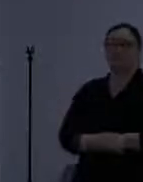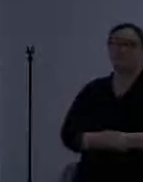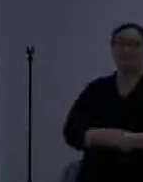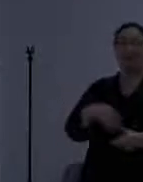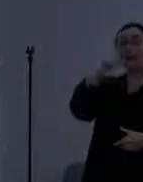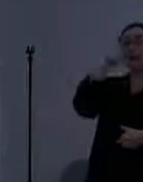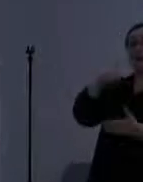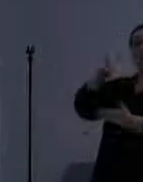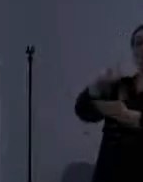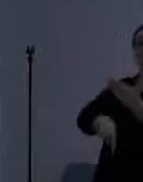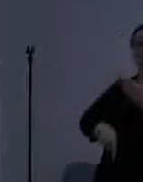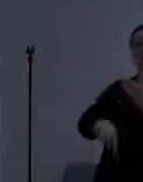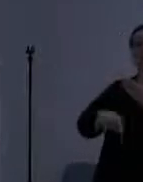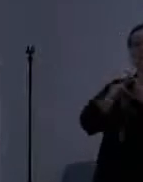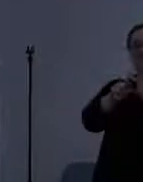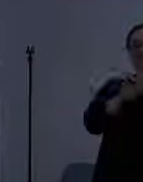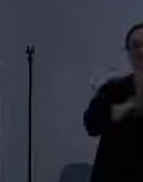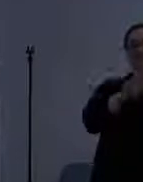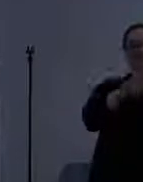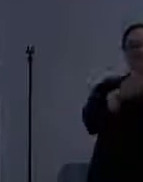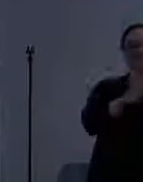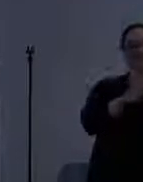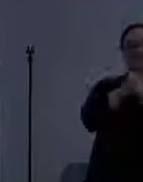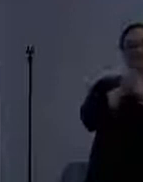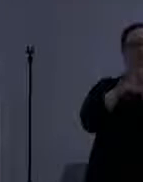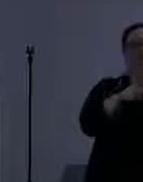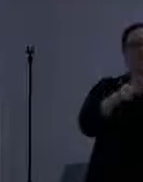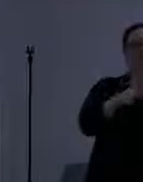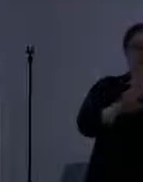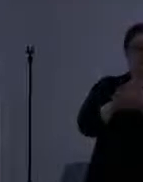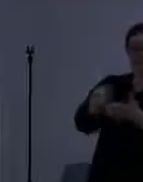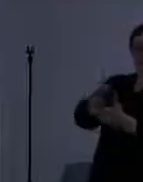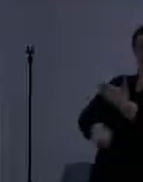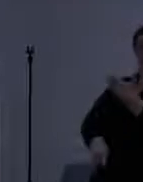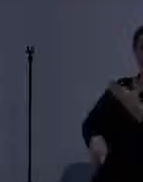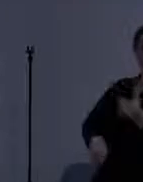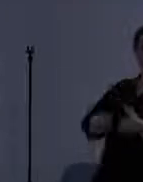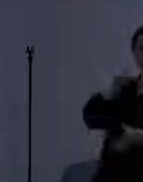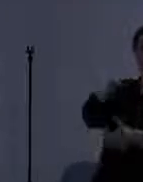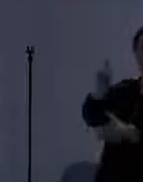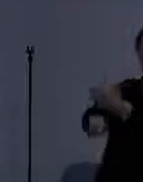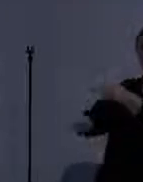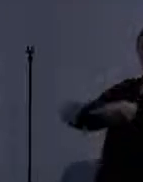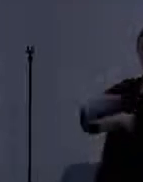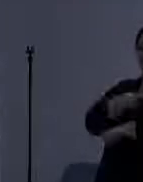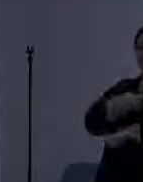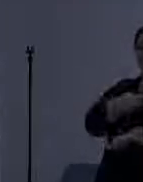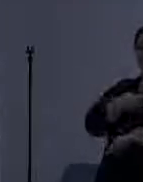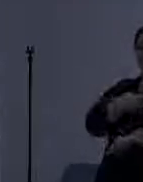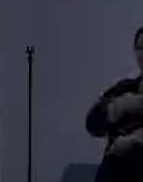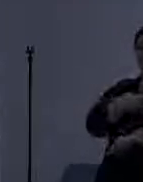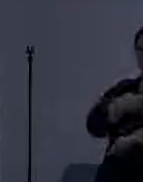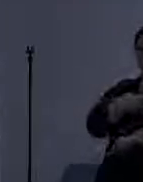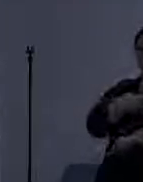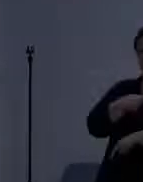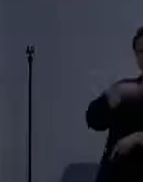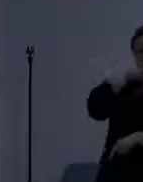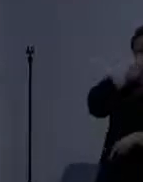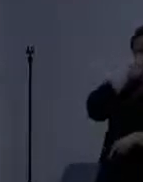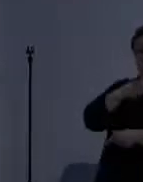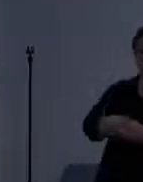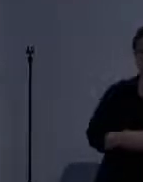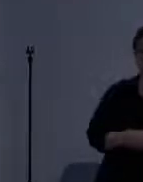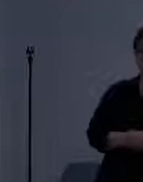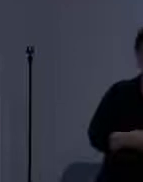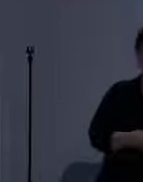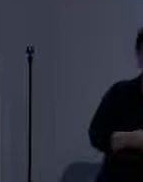infringement notices in place where we put in fines and ask providers to pay a fine or a civil penalty.